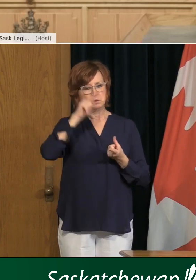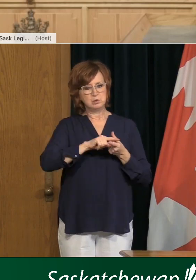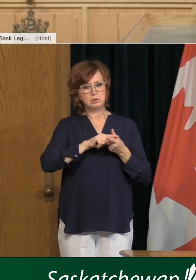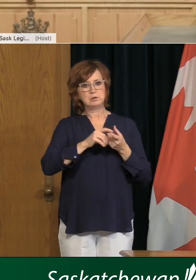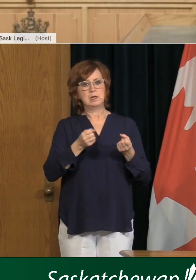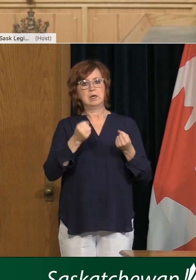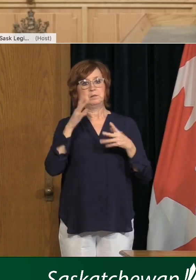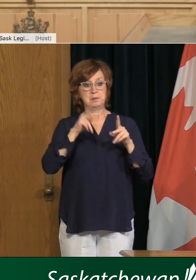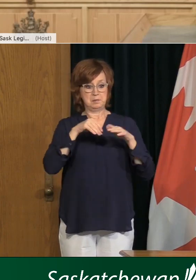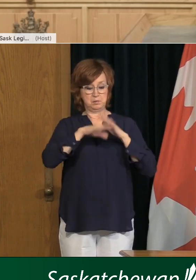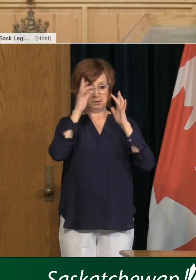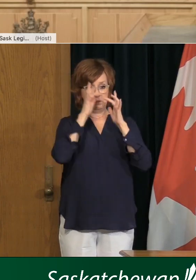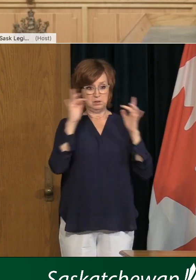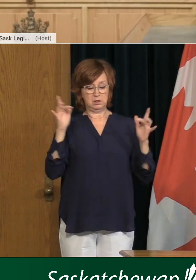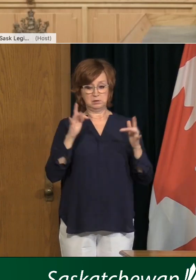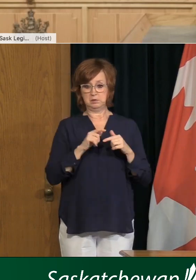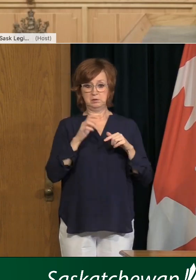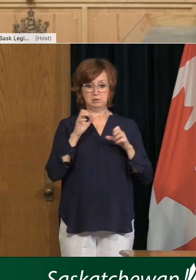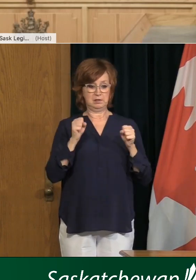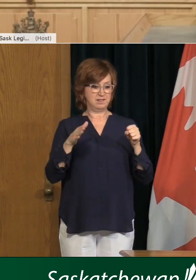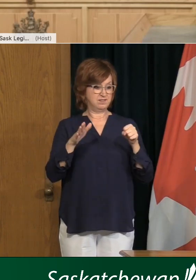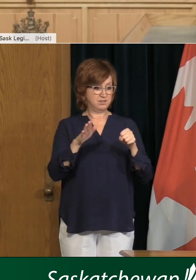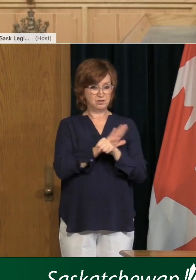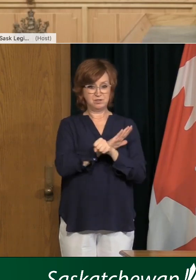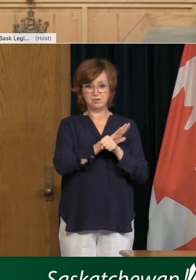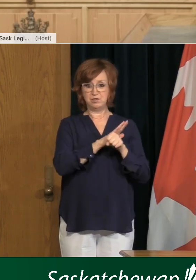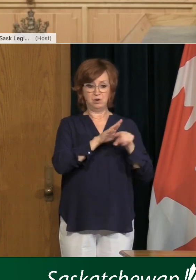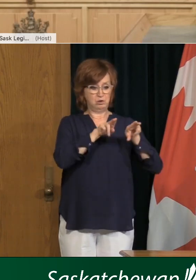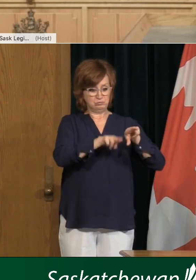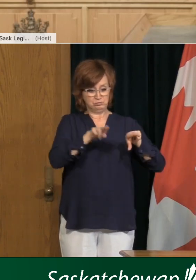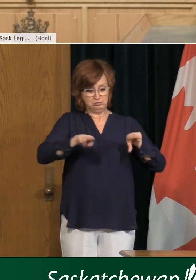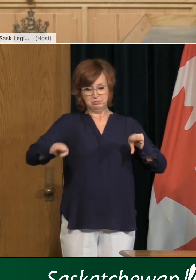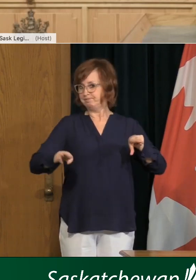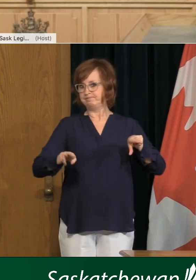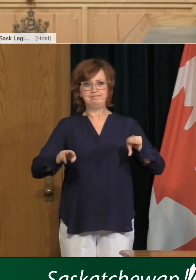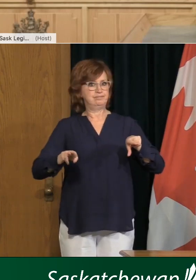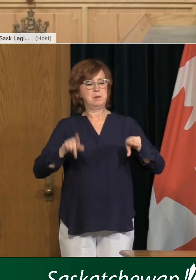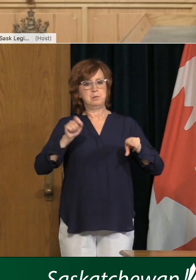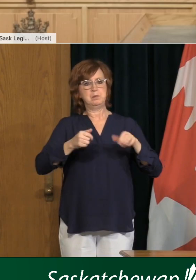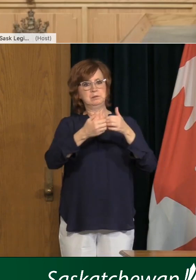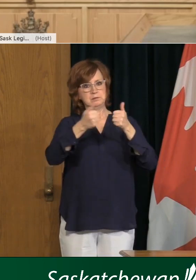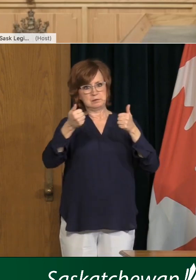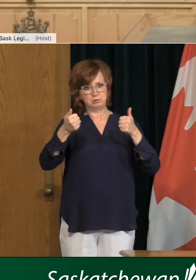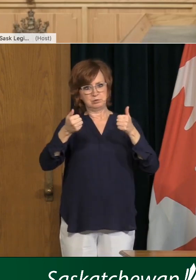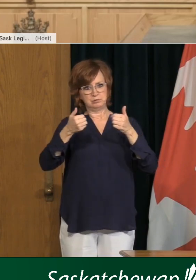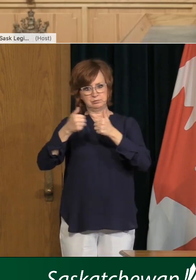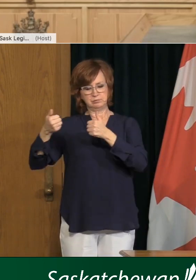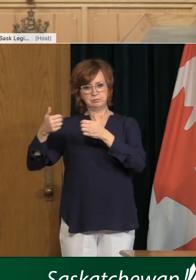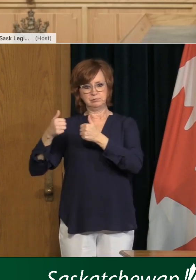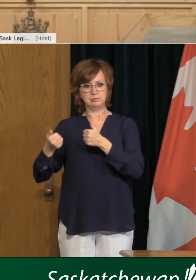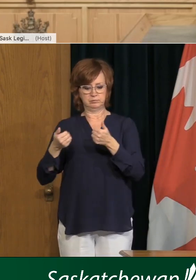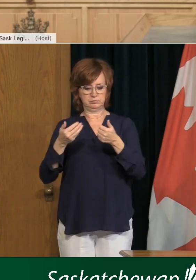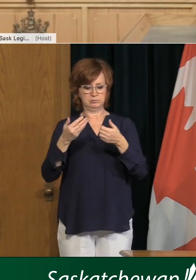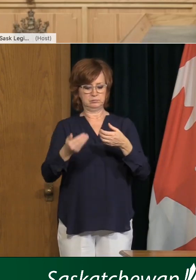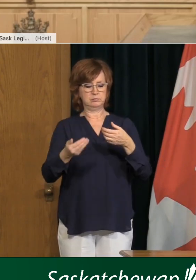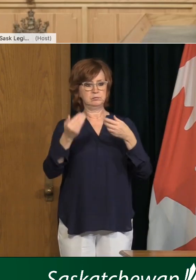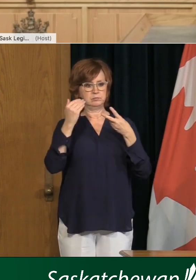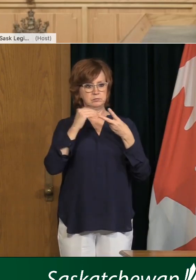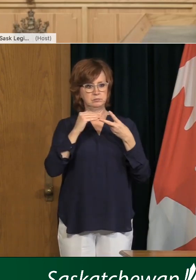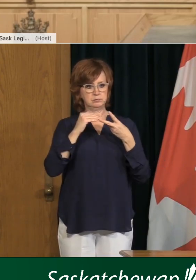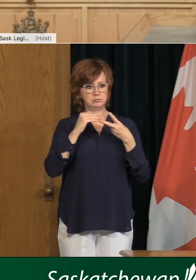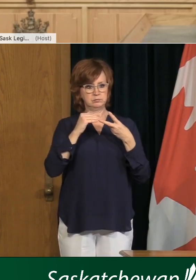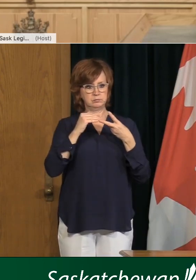facilities at any given point in time. Diagnostic imaging services will also be increased,